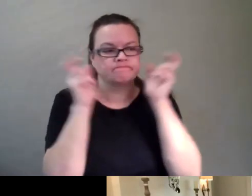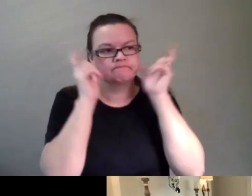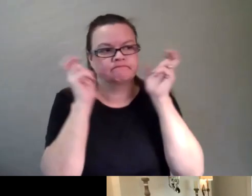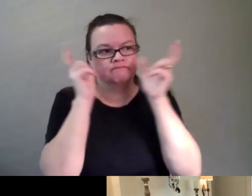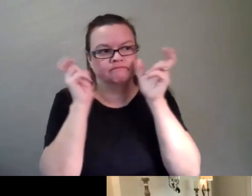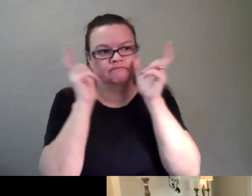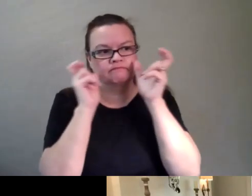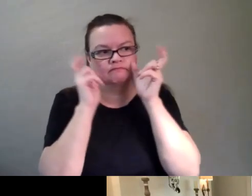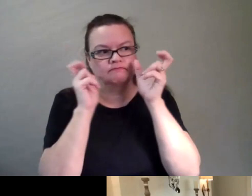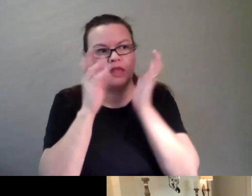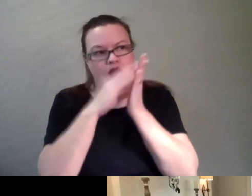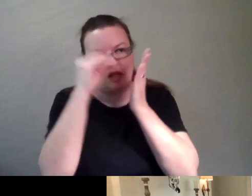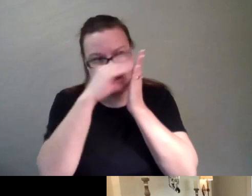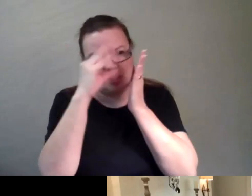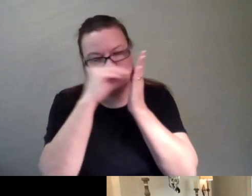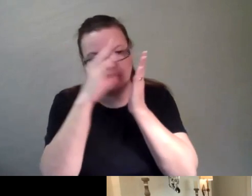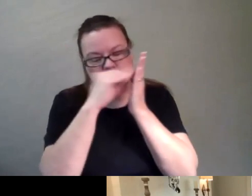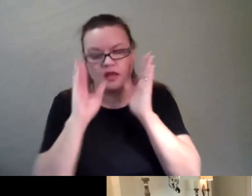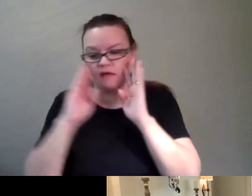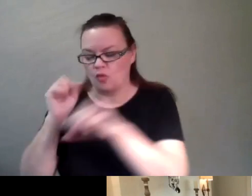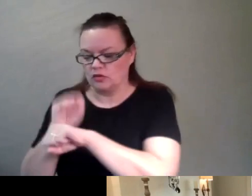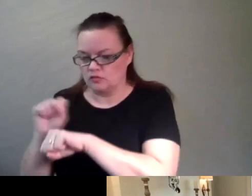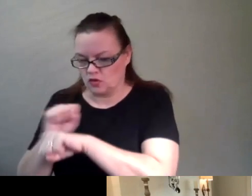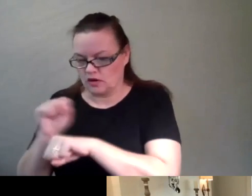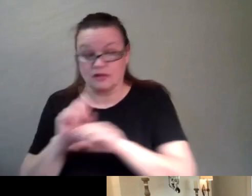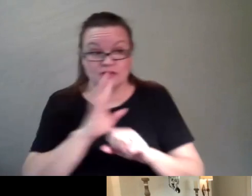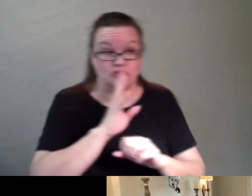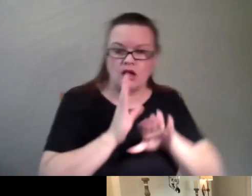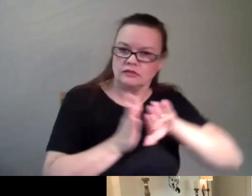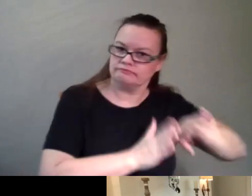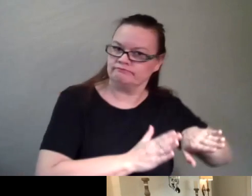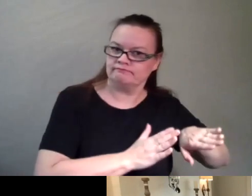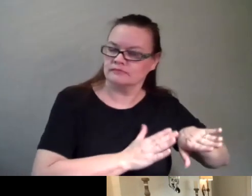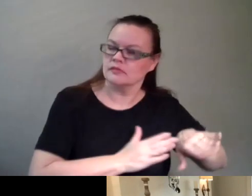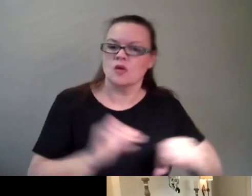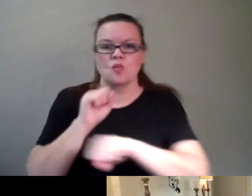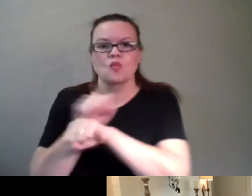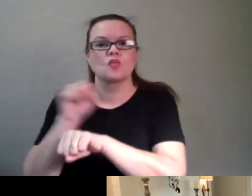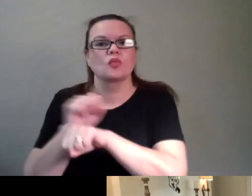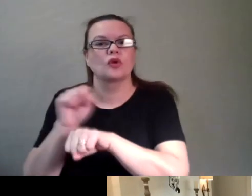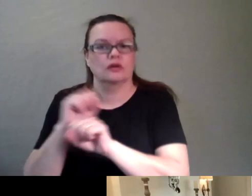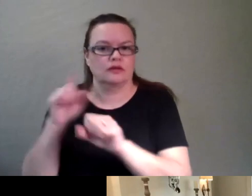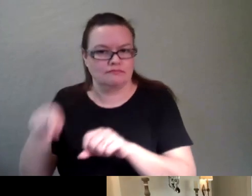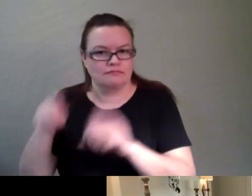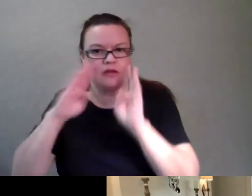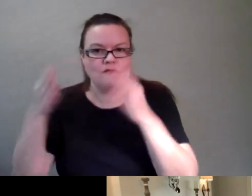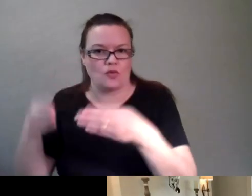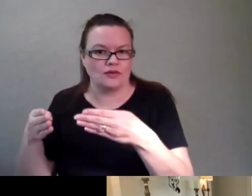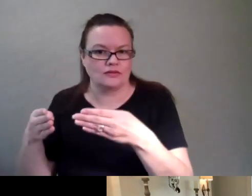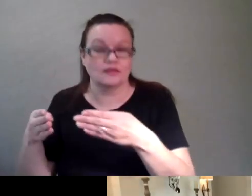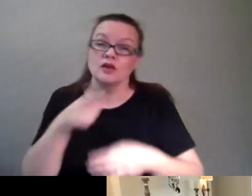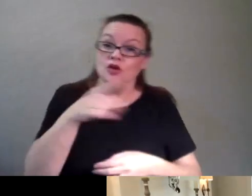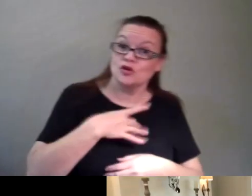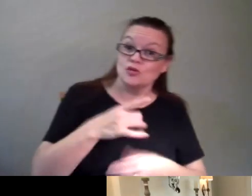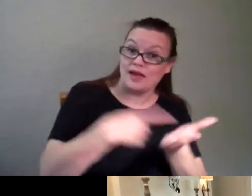on working instead of just talking, even though it may be interesting to get in those debates, it